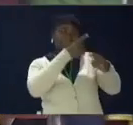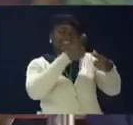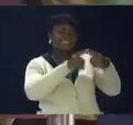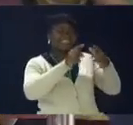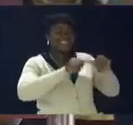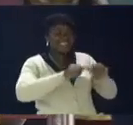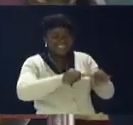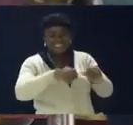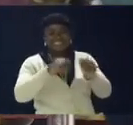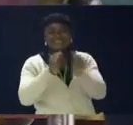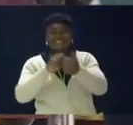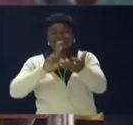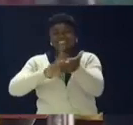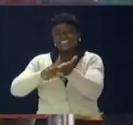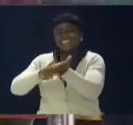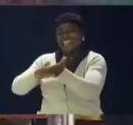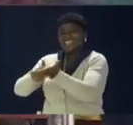dancing